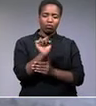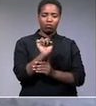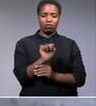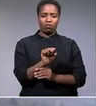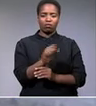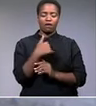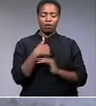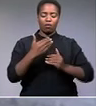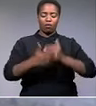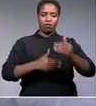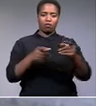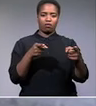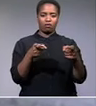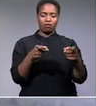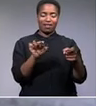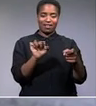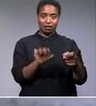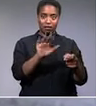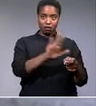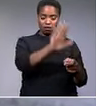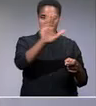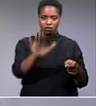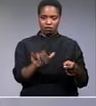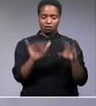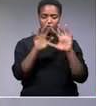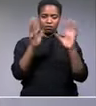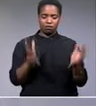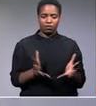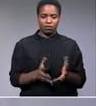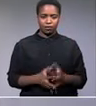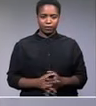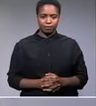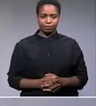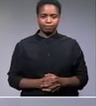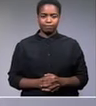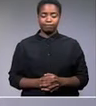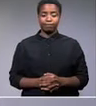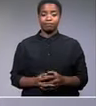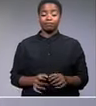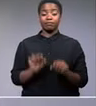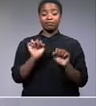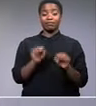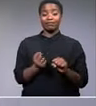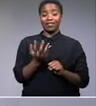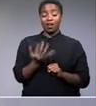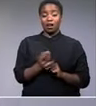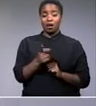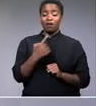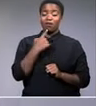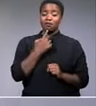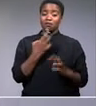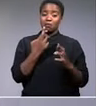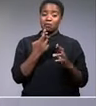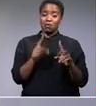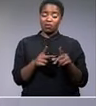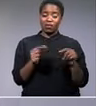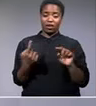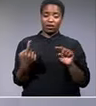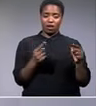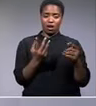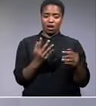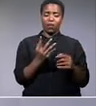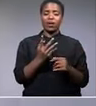to rise over the entire continent. And so off the back of that call for an end to conflict, we bring you this